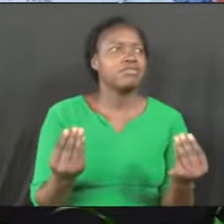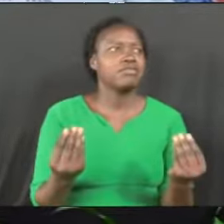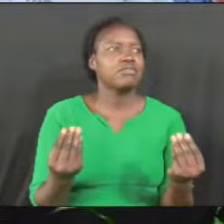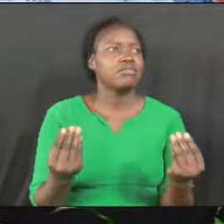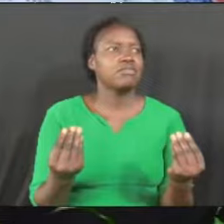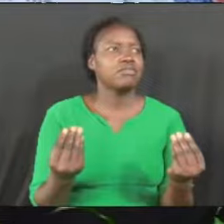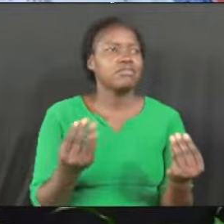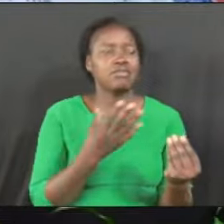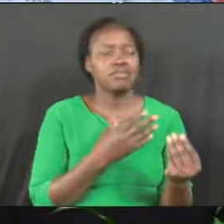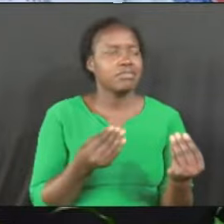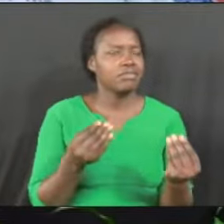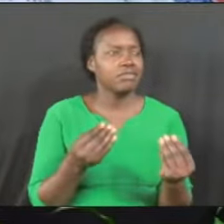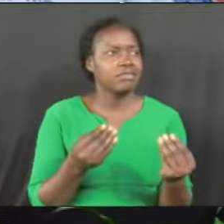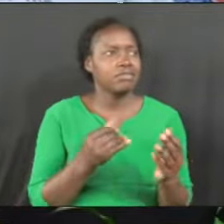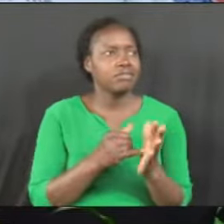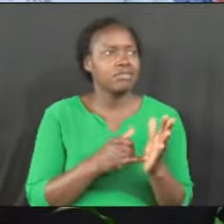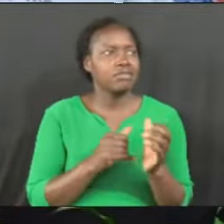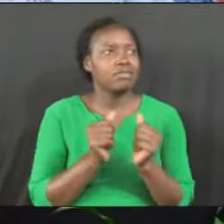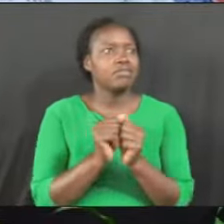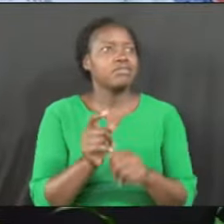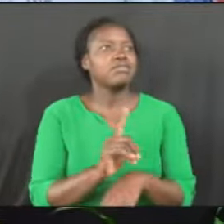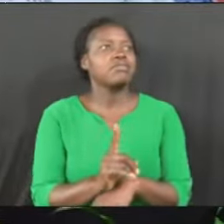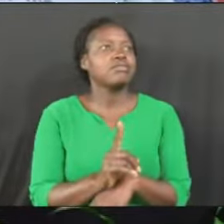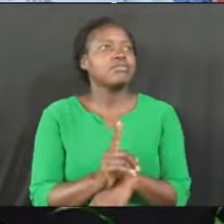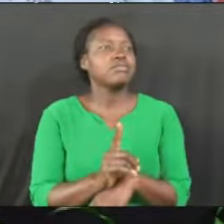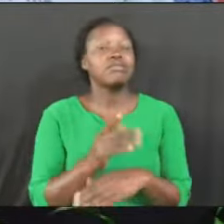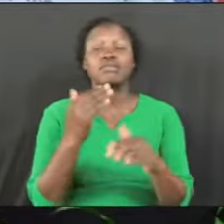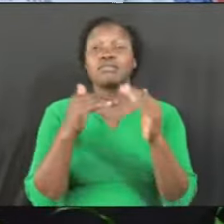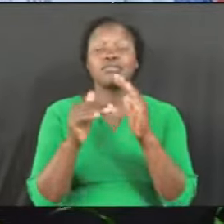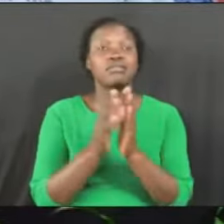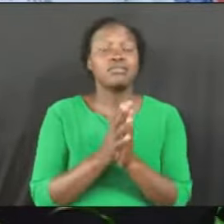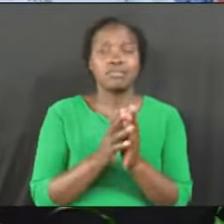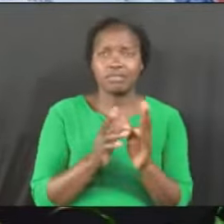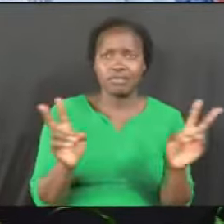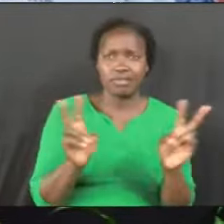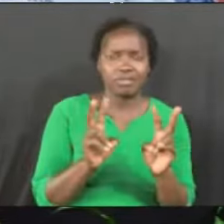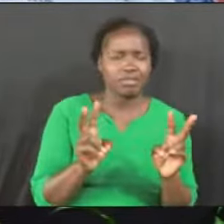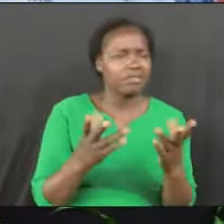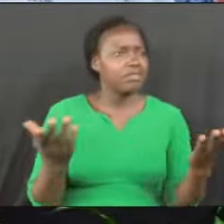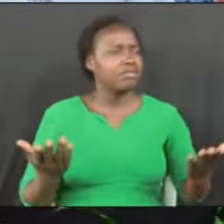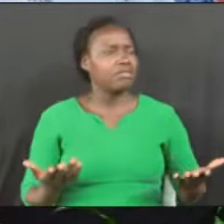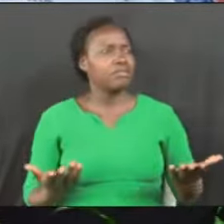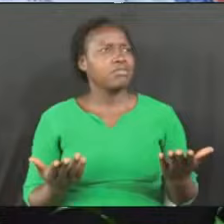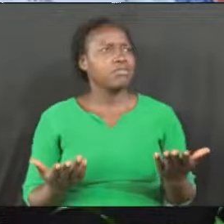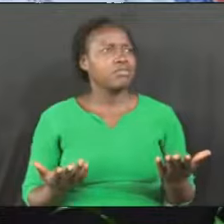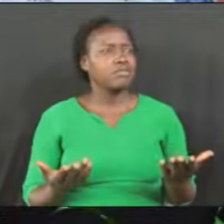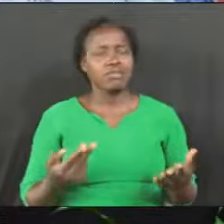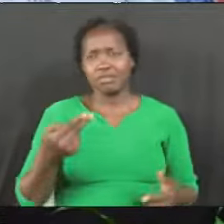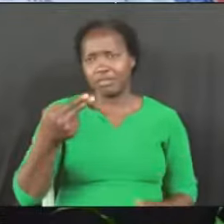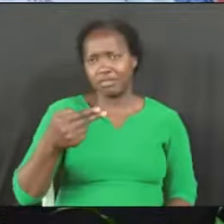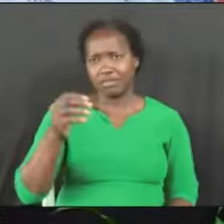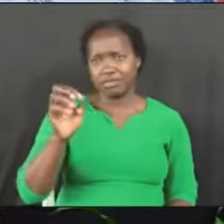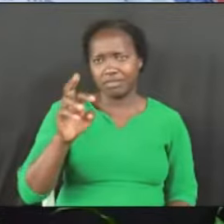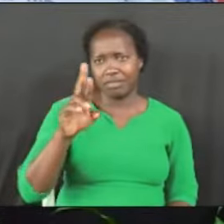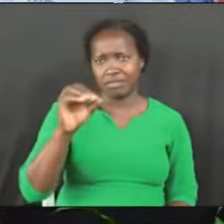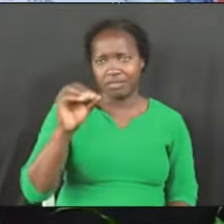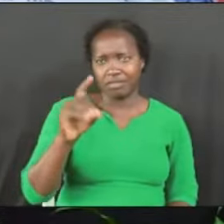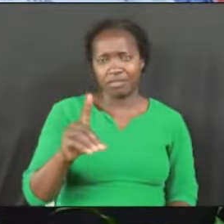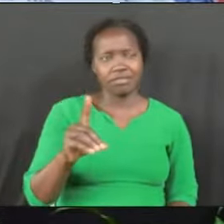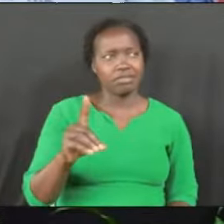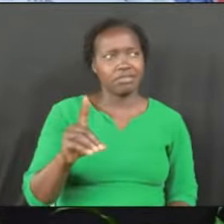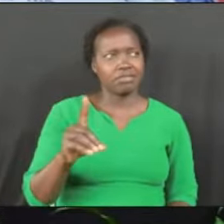for about 10 minutes max, I want to look at where perhaps Herod Agrippa number